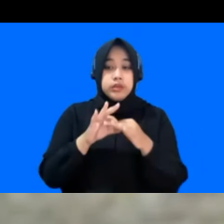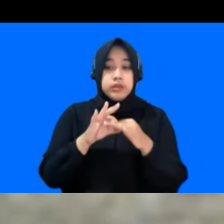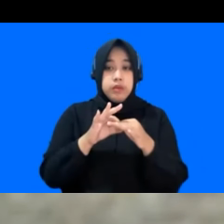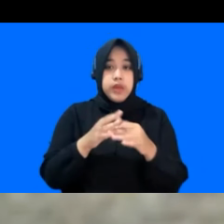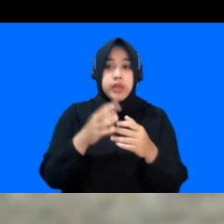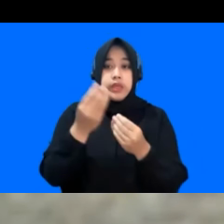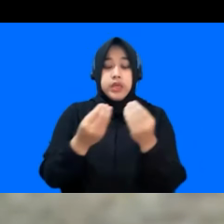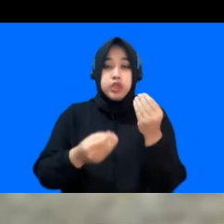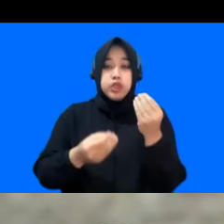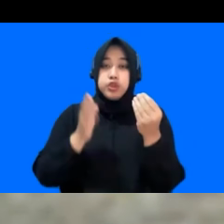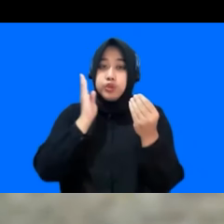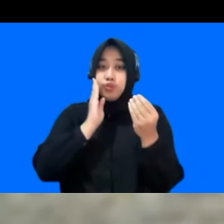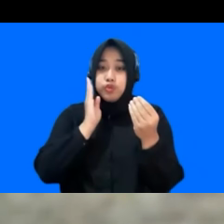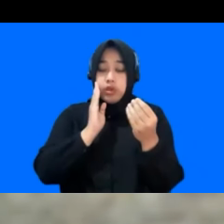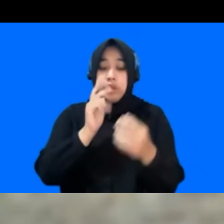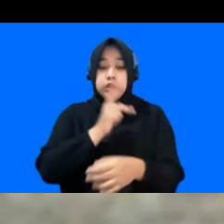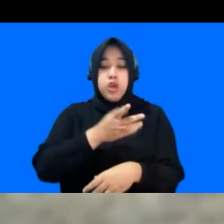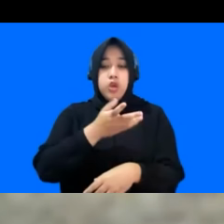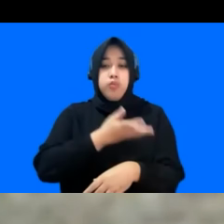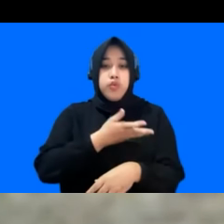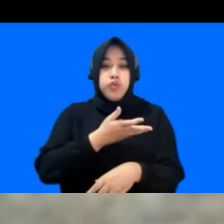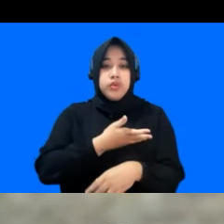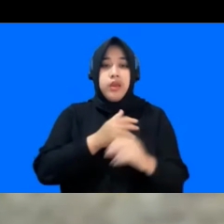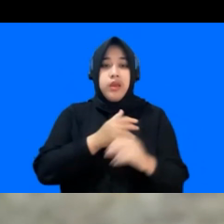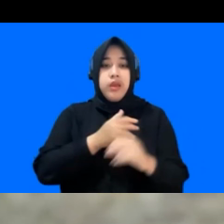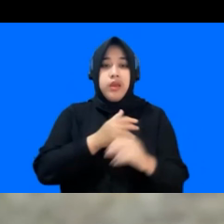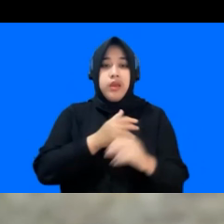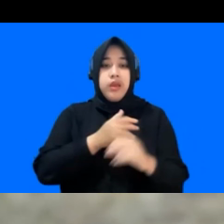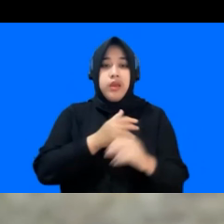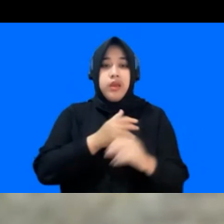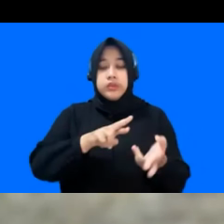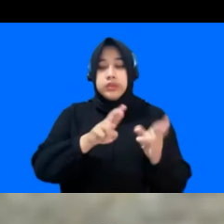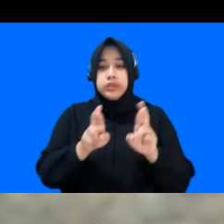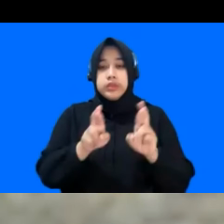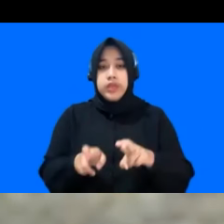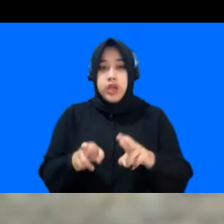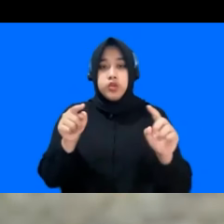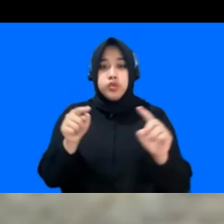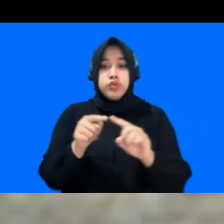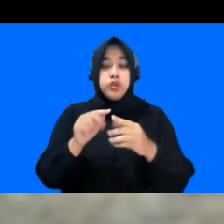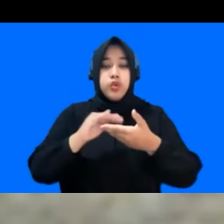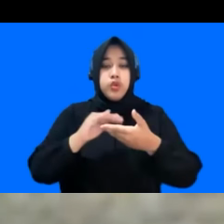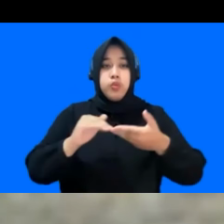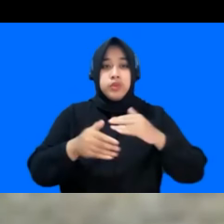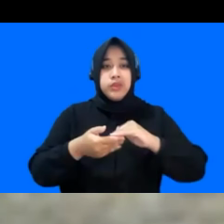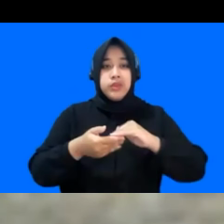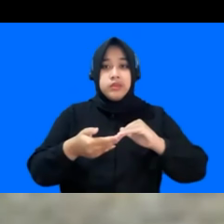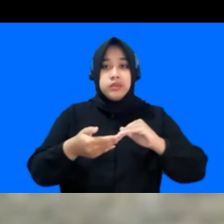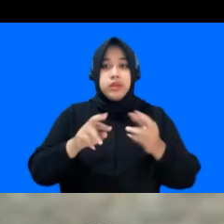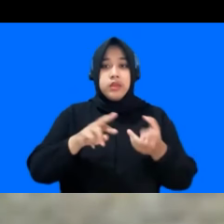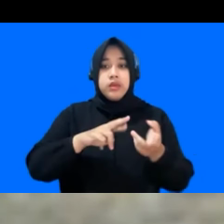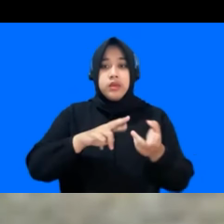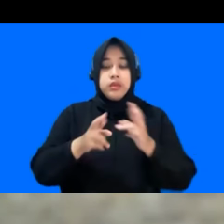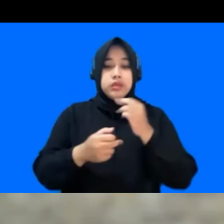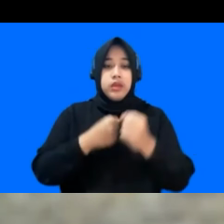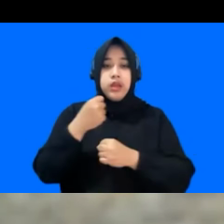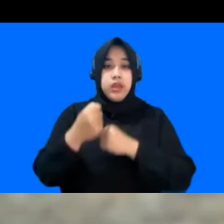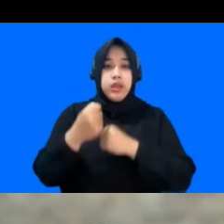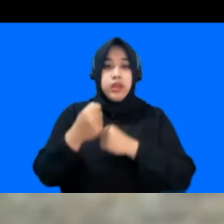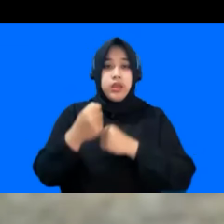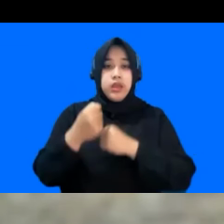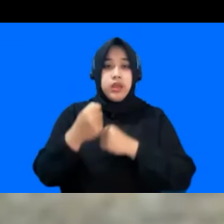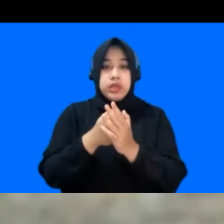assessment plan for vulnerable communities with action plans, a specific youth and schools program, and a women